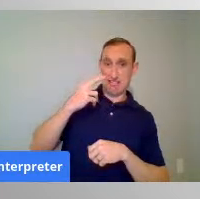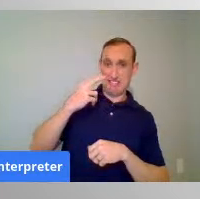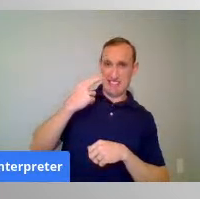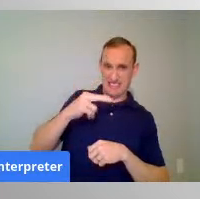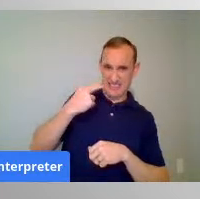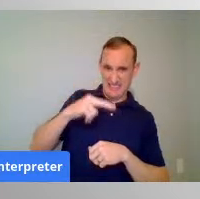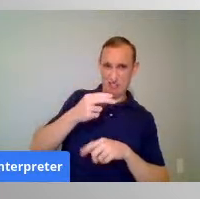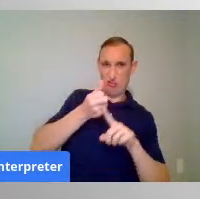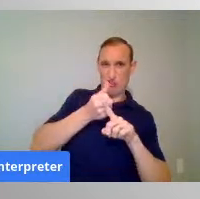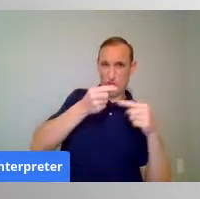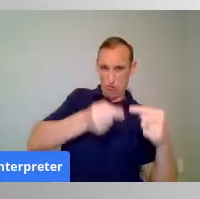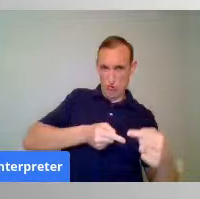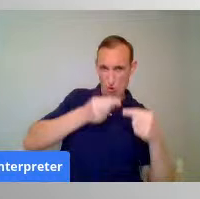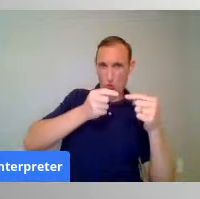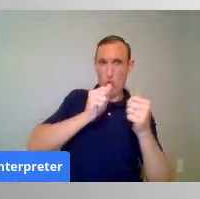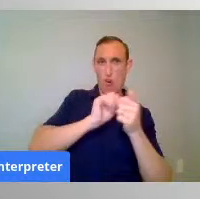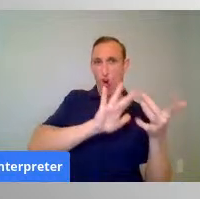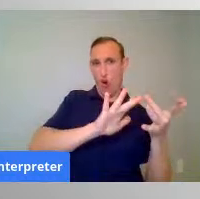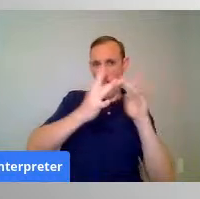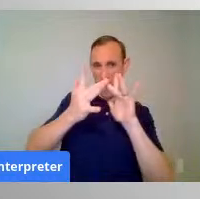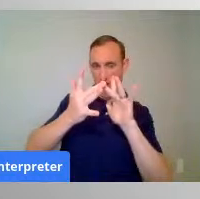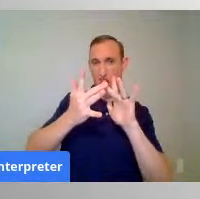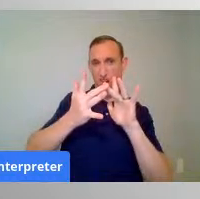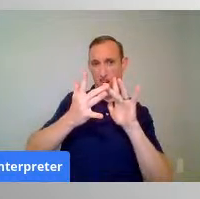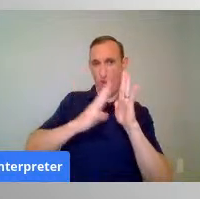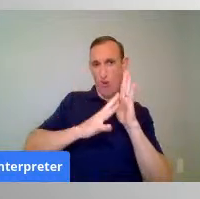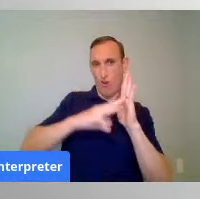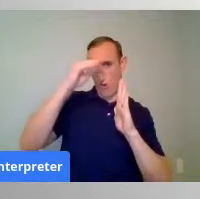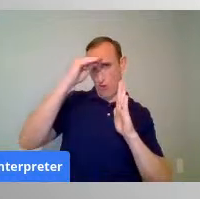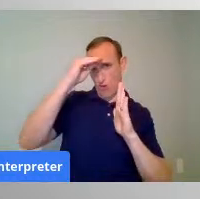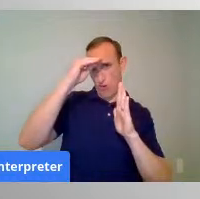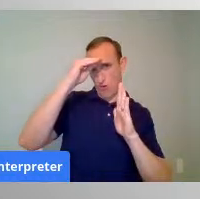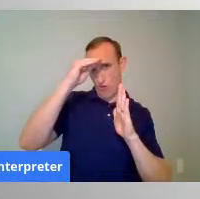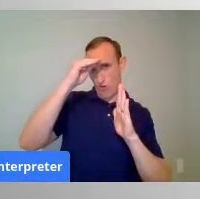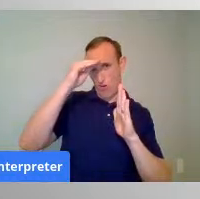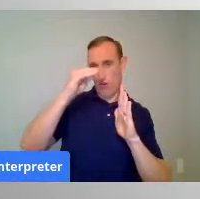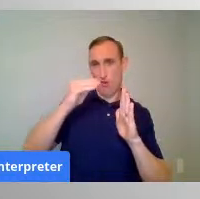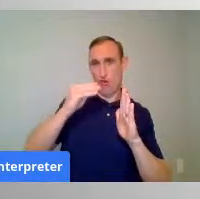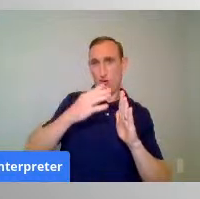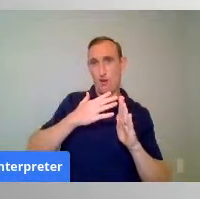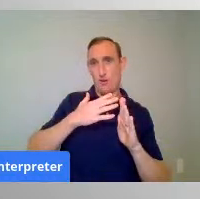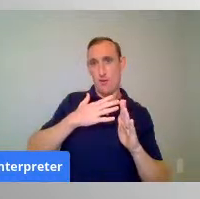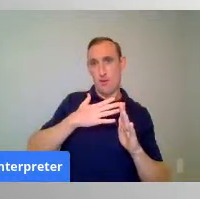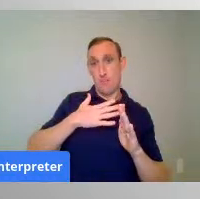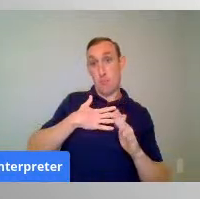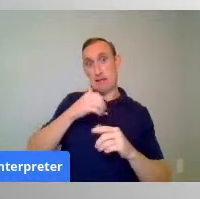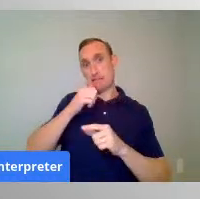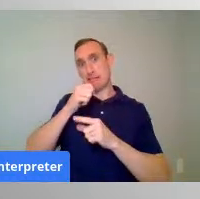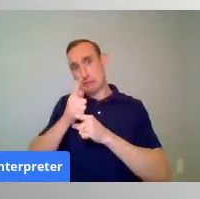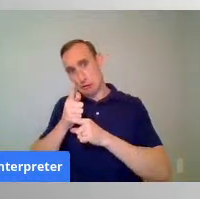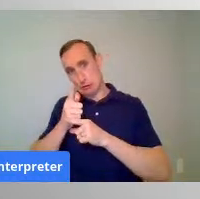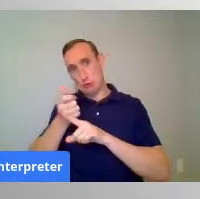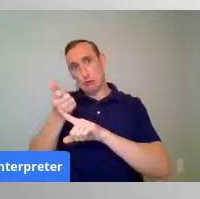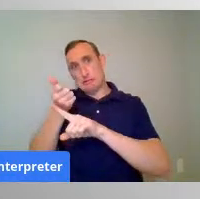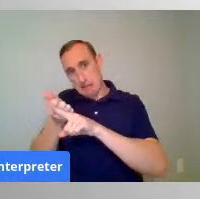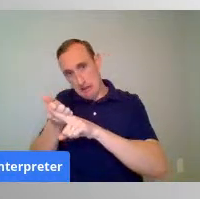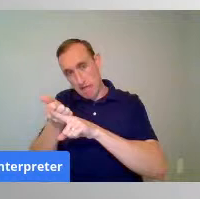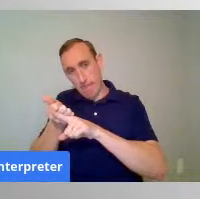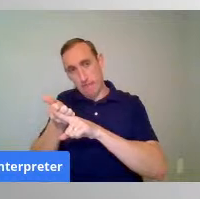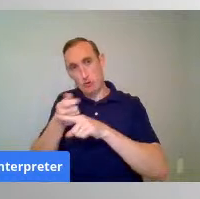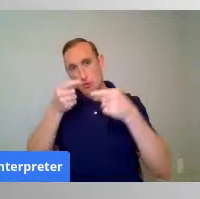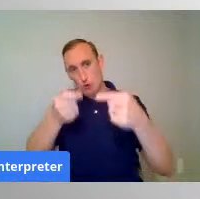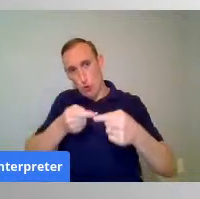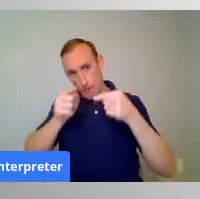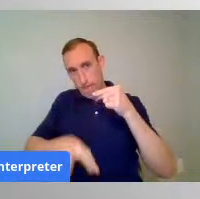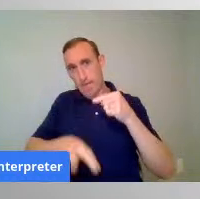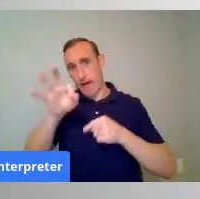platform, and subsequently my PhD candidate sister is in the same boat. I do want to